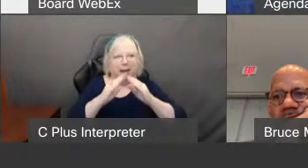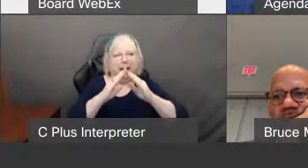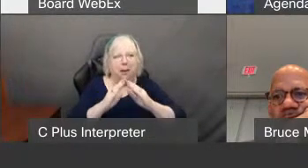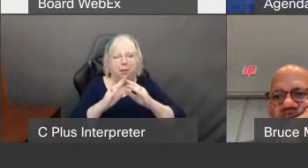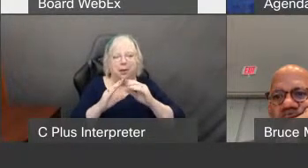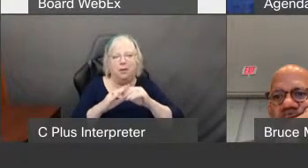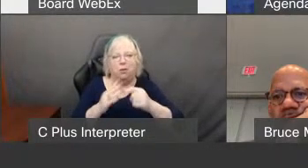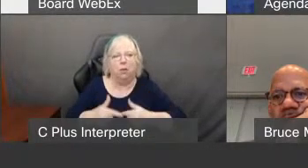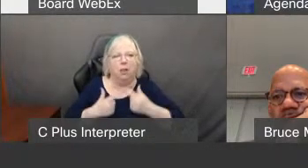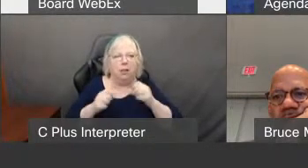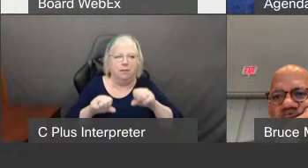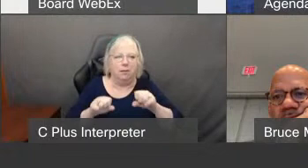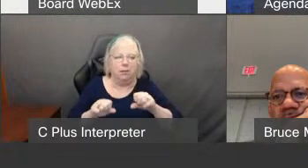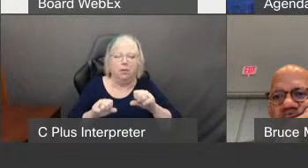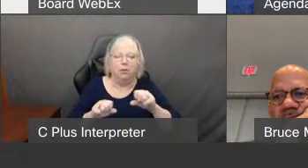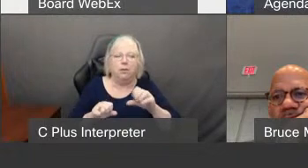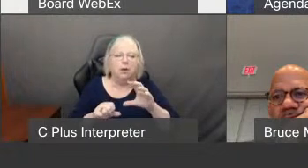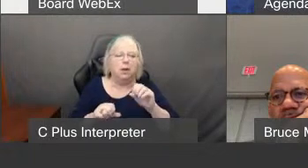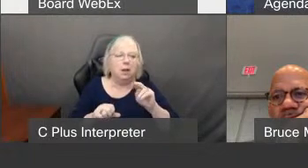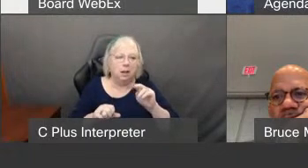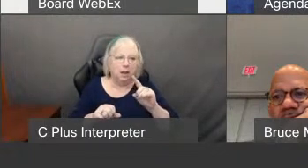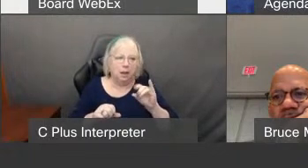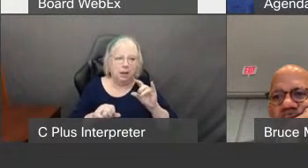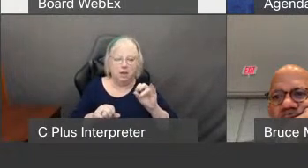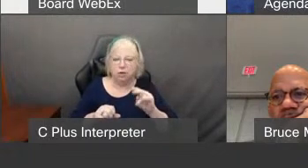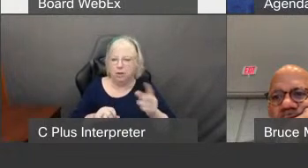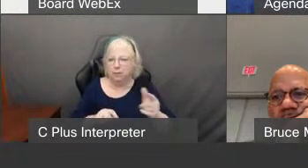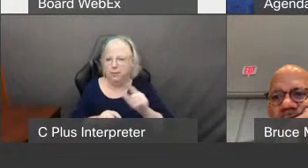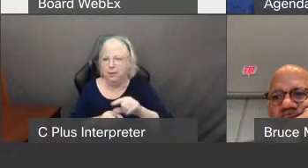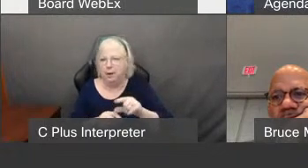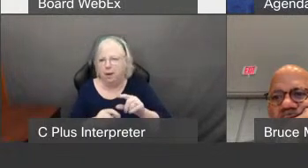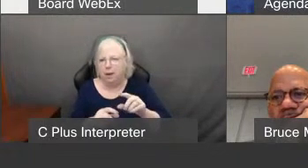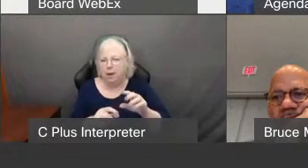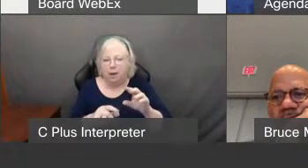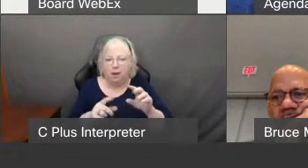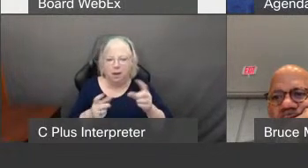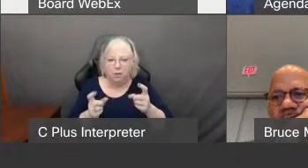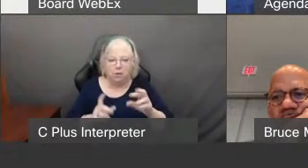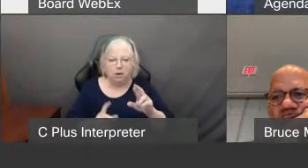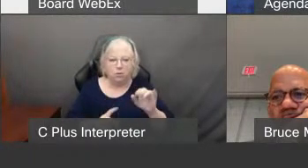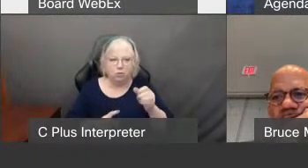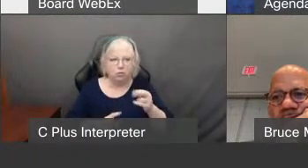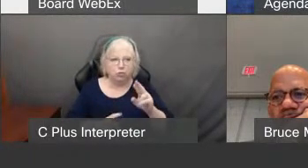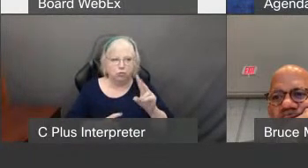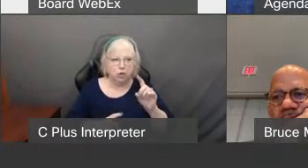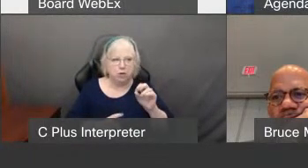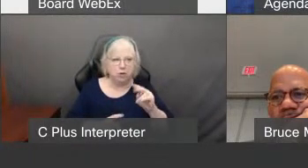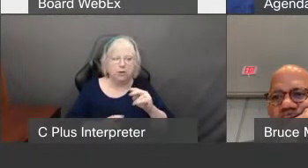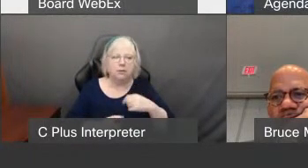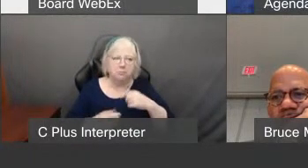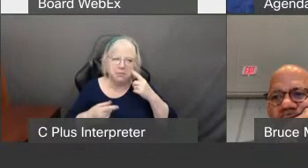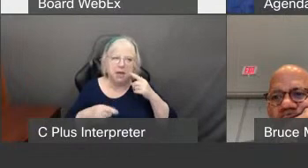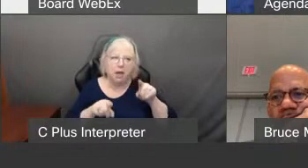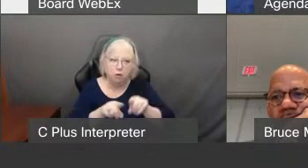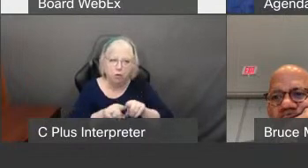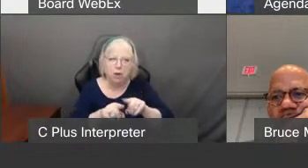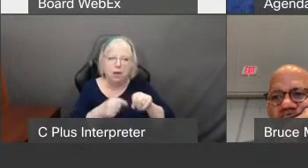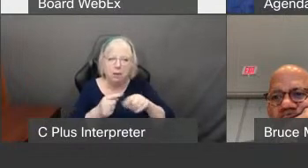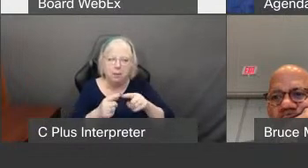if you saw it or not. I think that I agree with Kathy and Doris about the housing